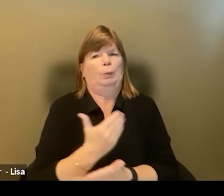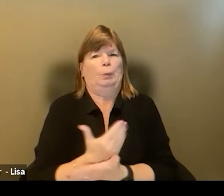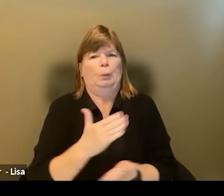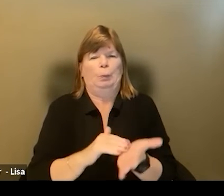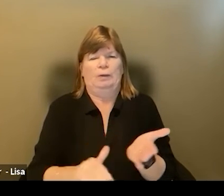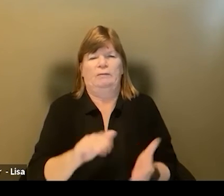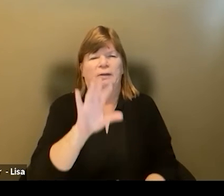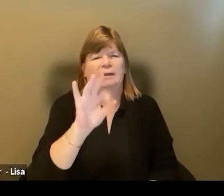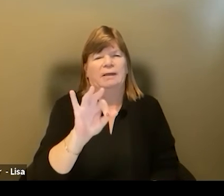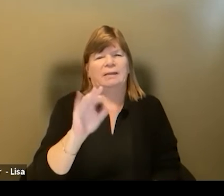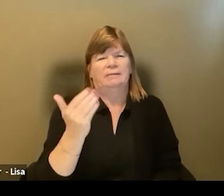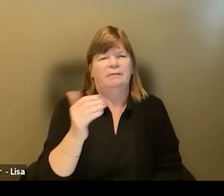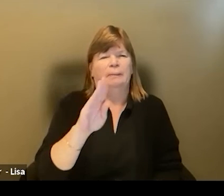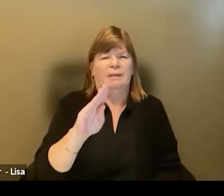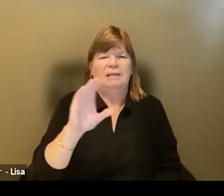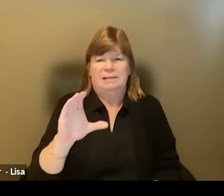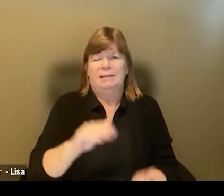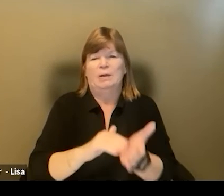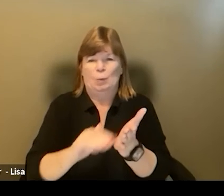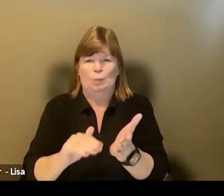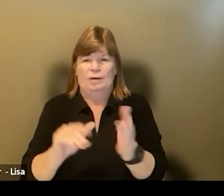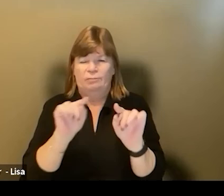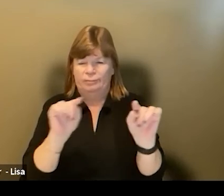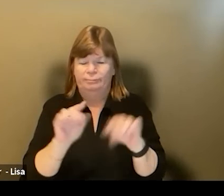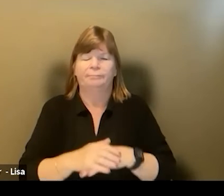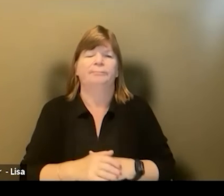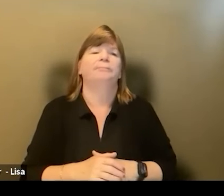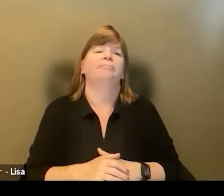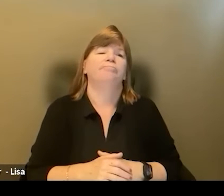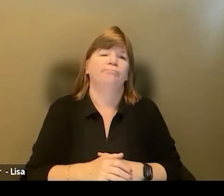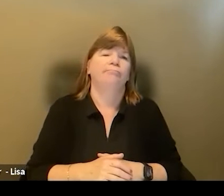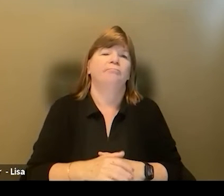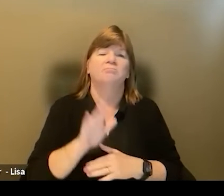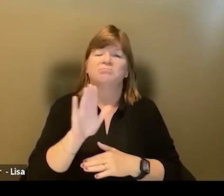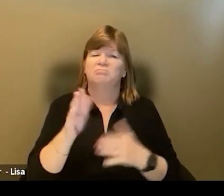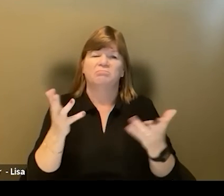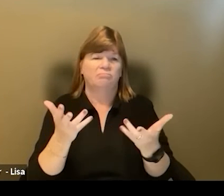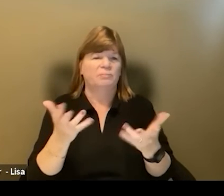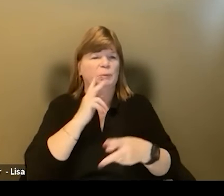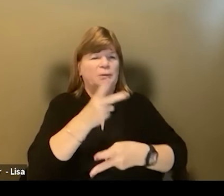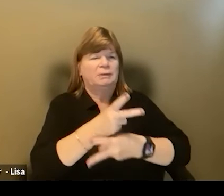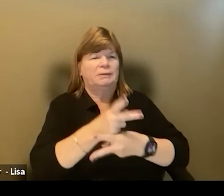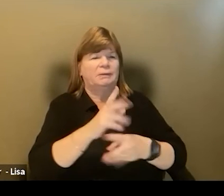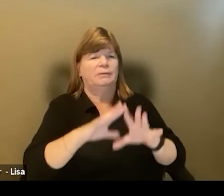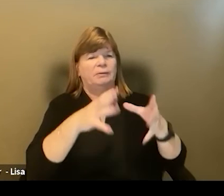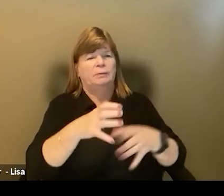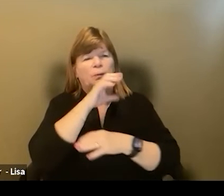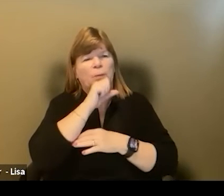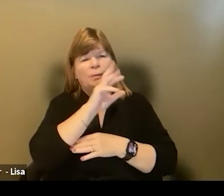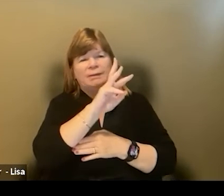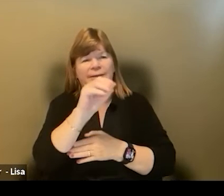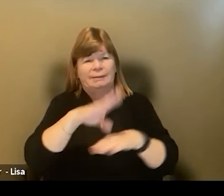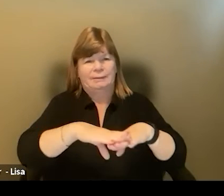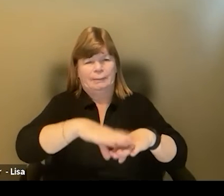is a 1915 BC waiver combination, and it will serve those individuals who are 60